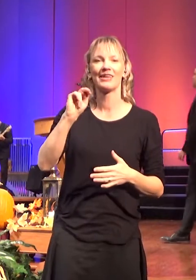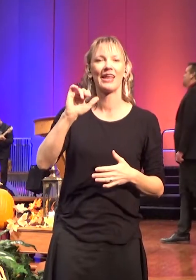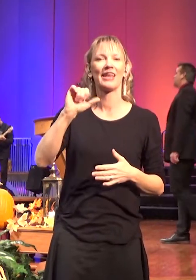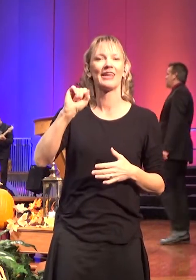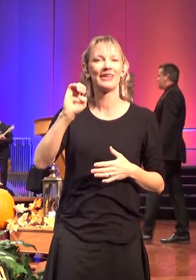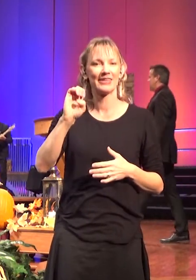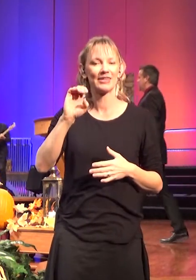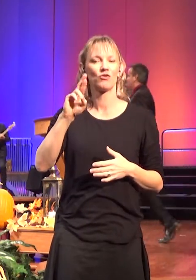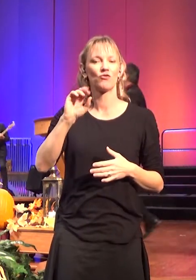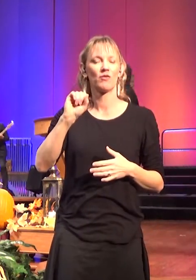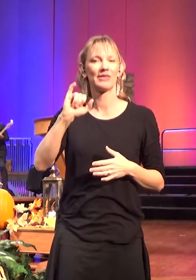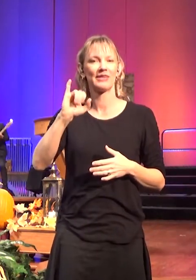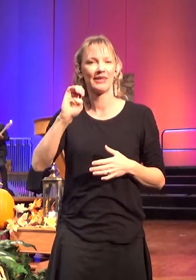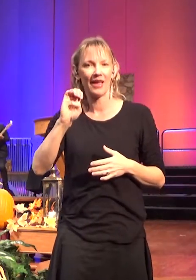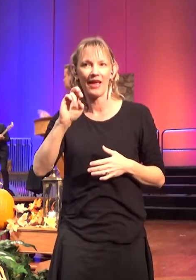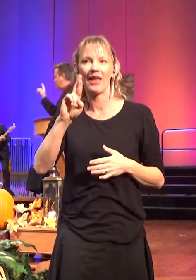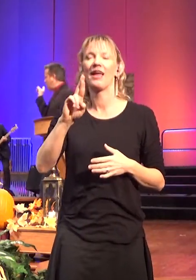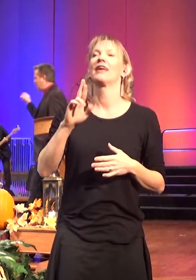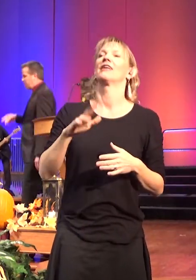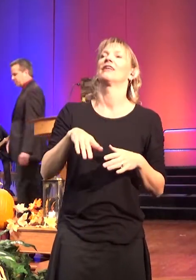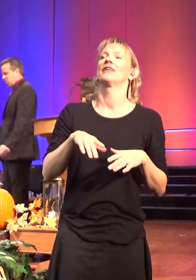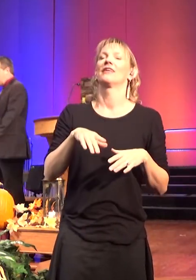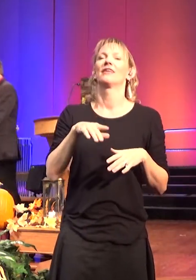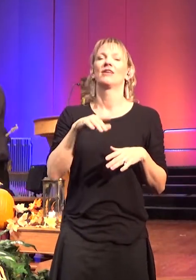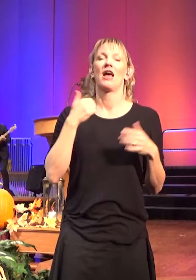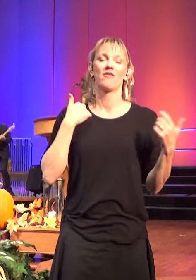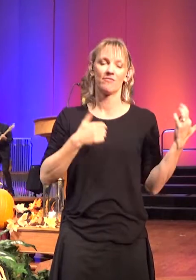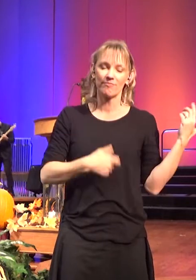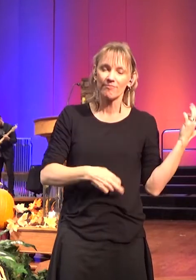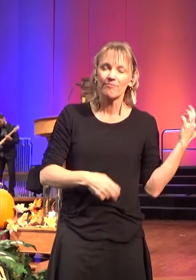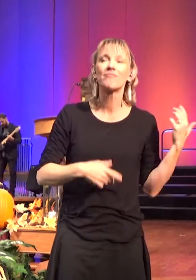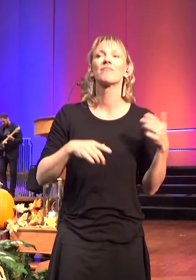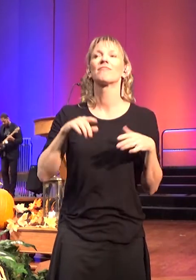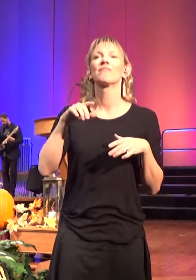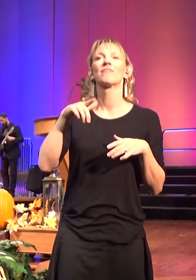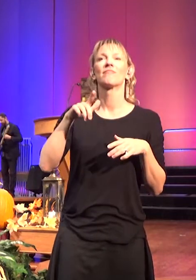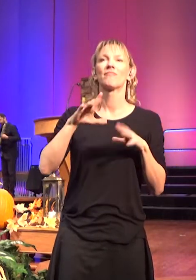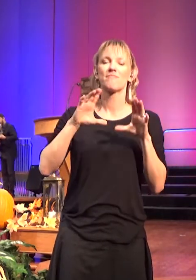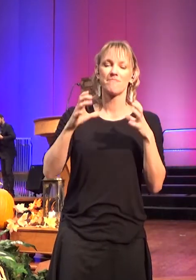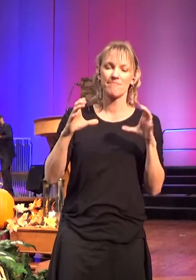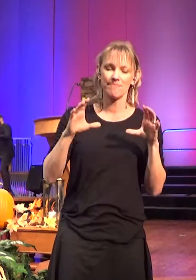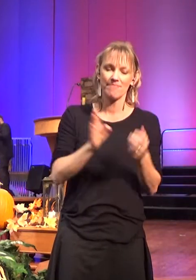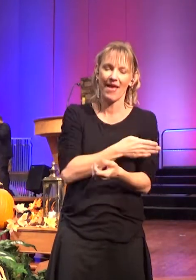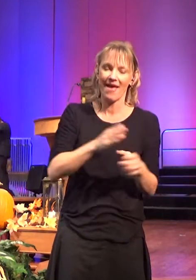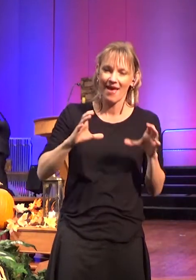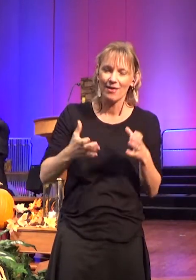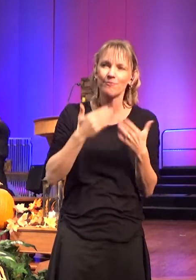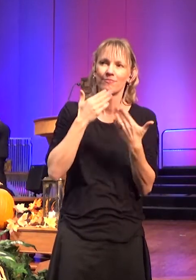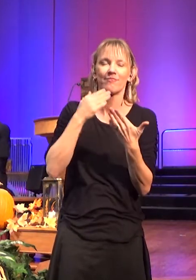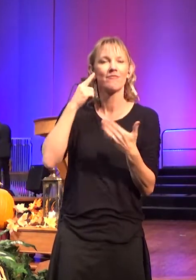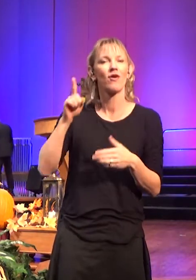Thank you, Denise Rosier, Randy Chavez on guitar, Mile High All-Stars. So grateful for them.